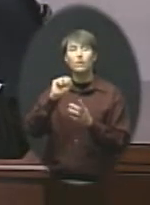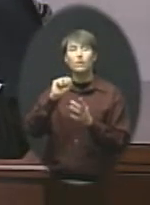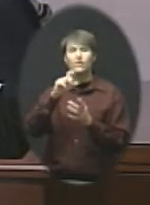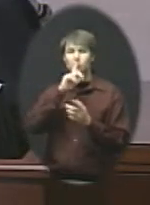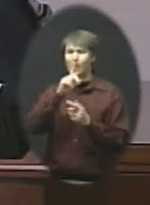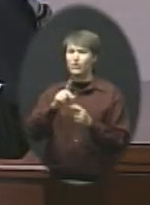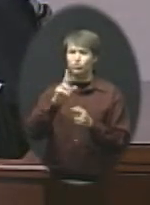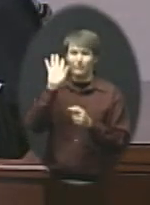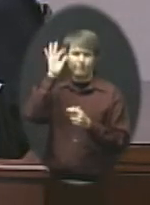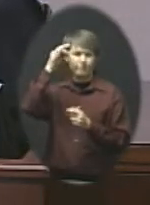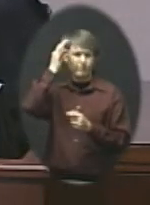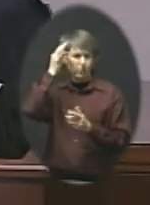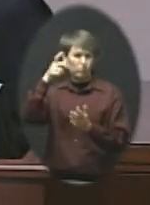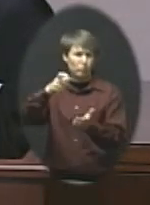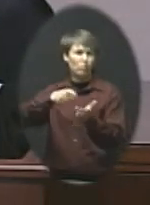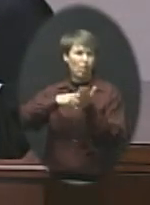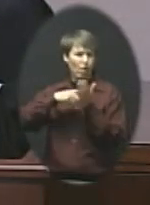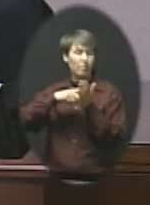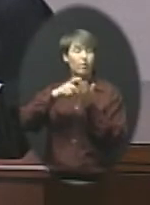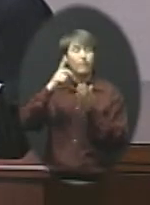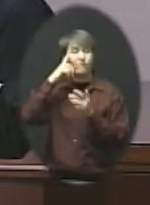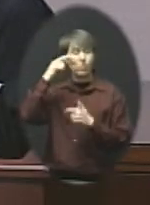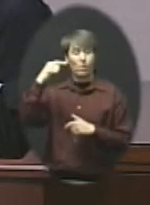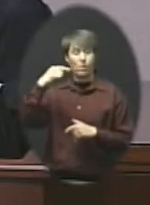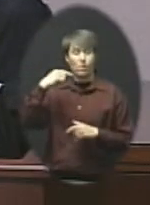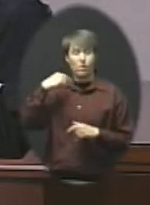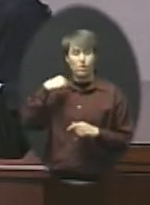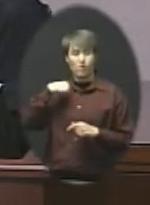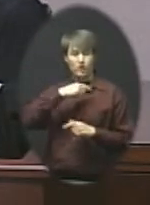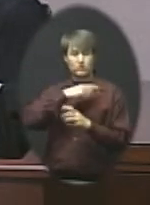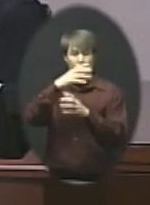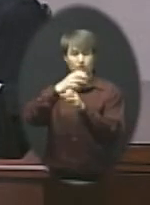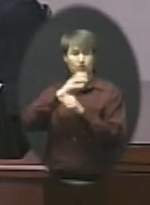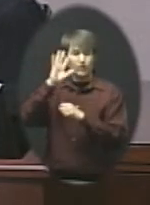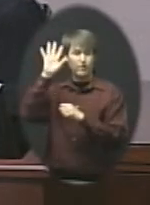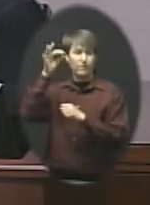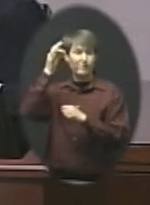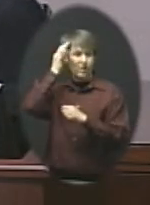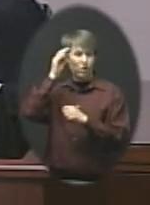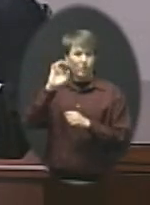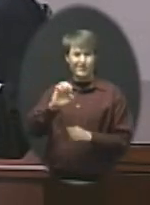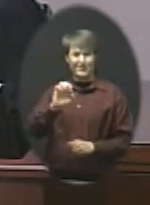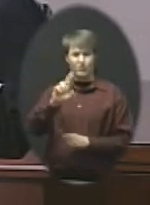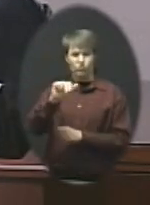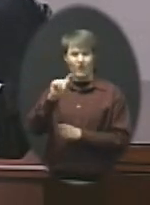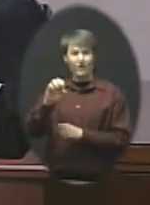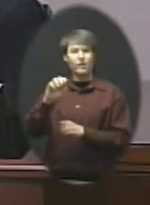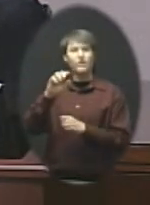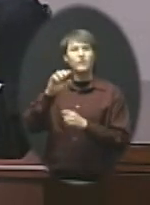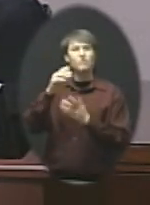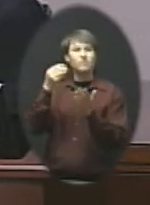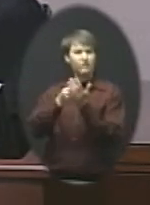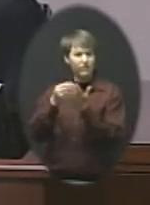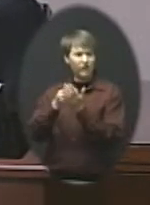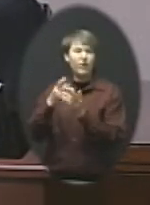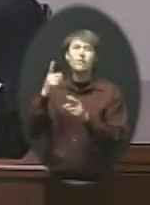It's actually a federal requirement that in order to receive those federal E-rate reimbursement dollars, you have to have a technology